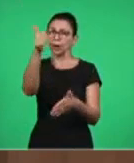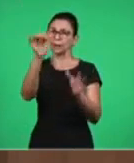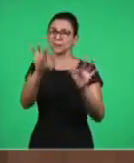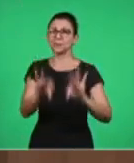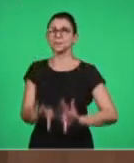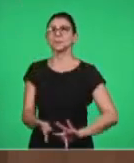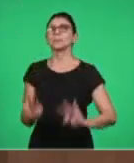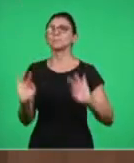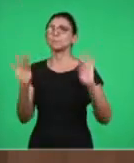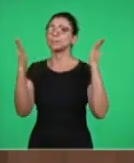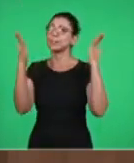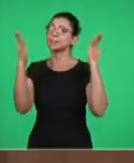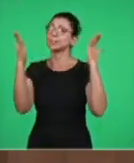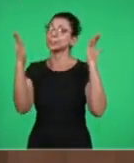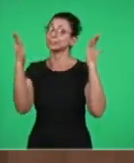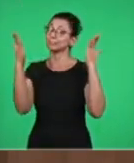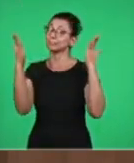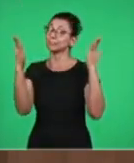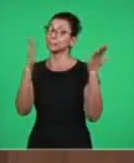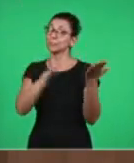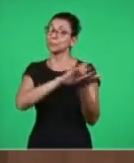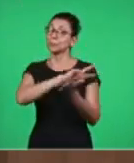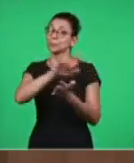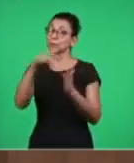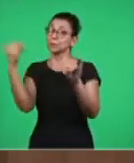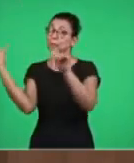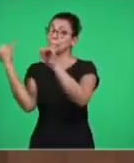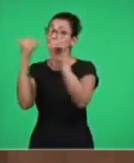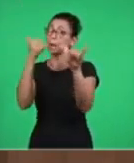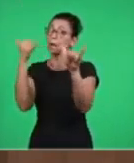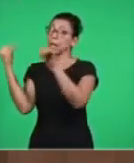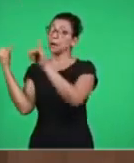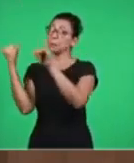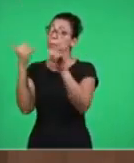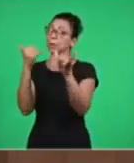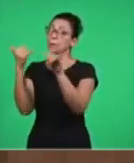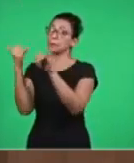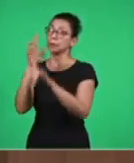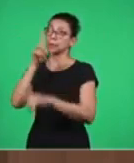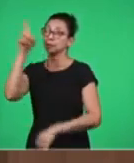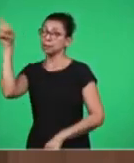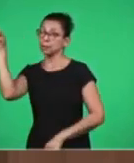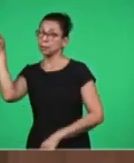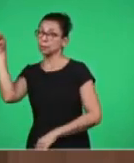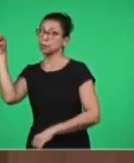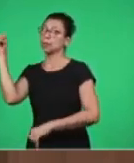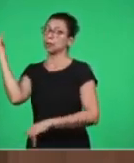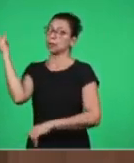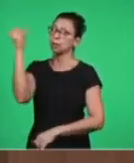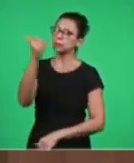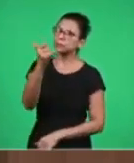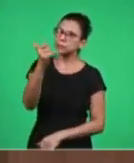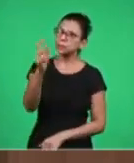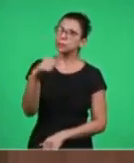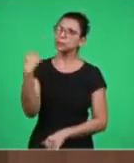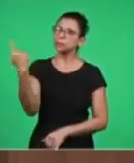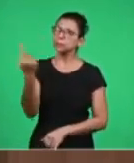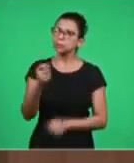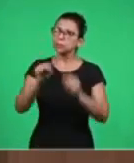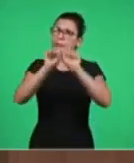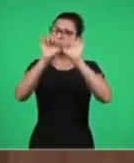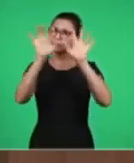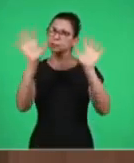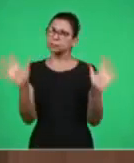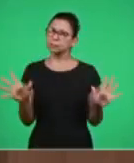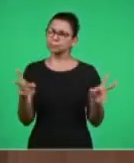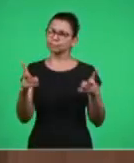The feast is coming to an end. The trumpet is being blown, and we are noticing